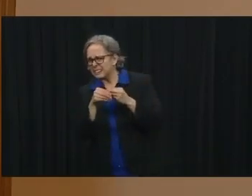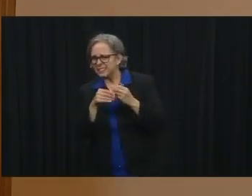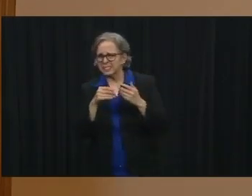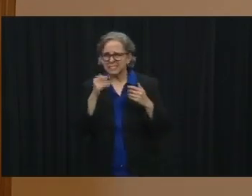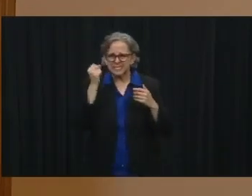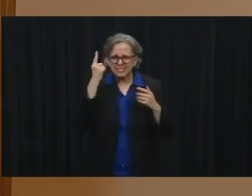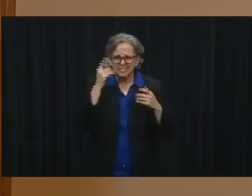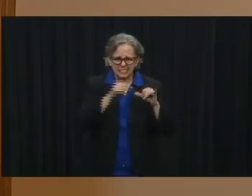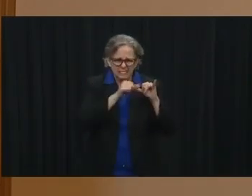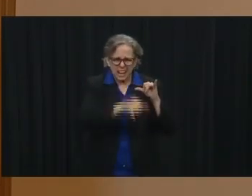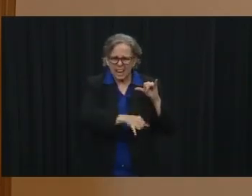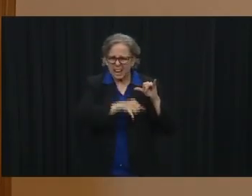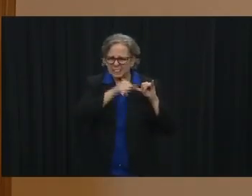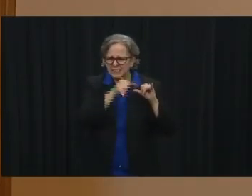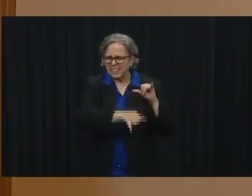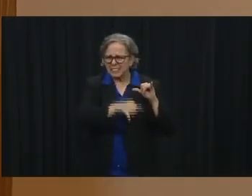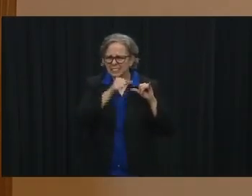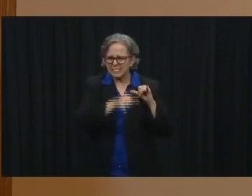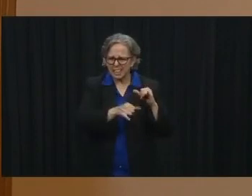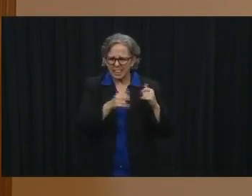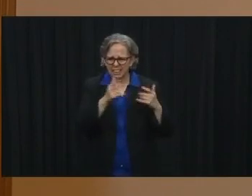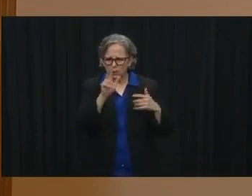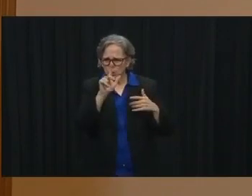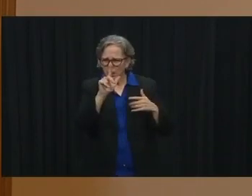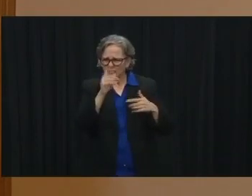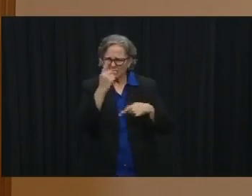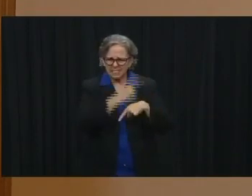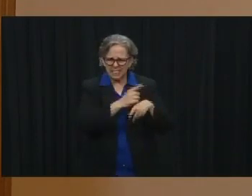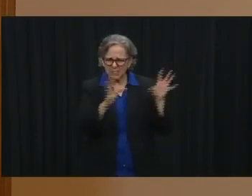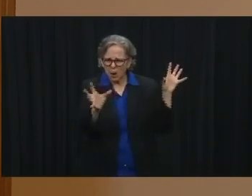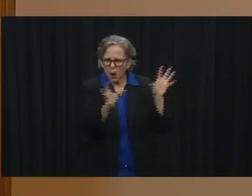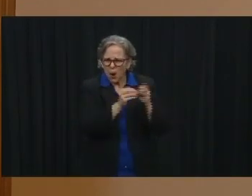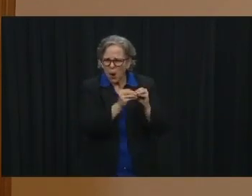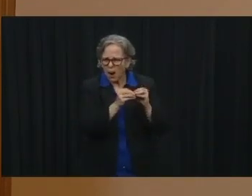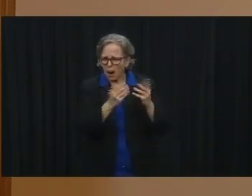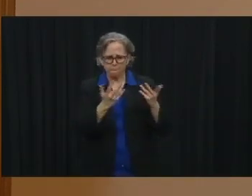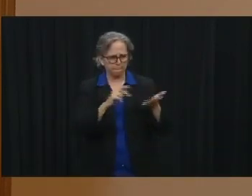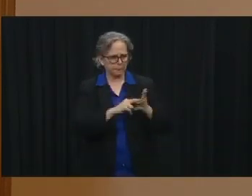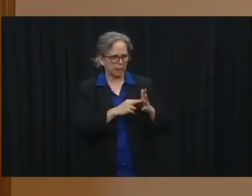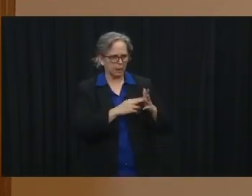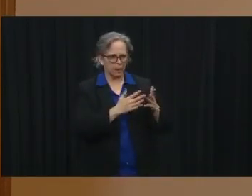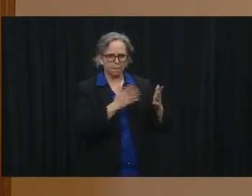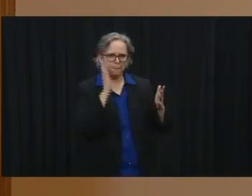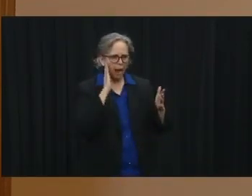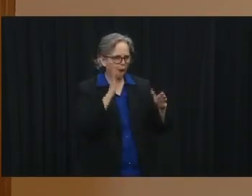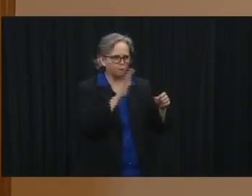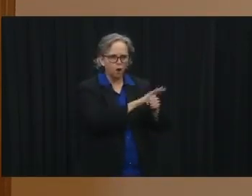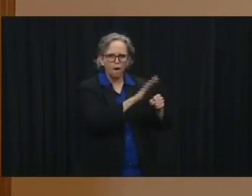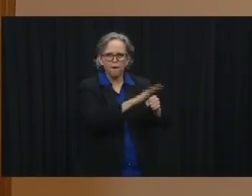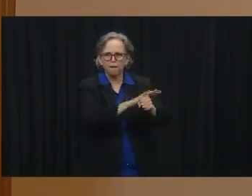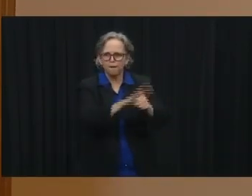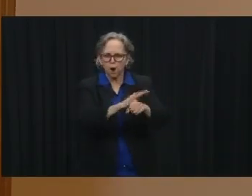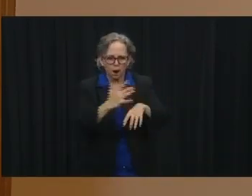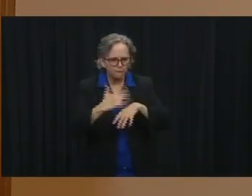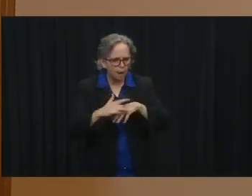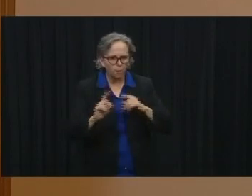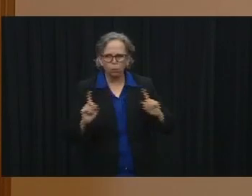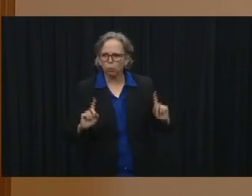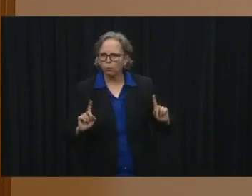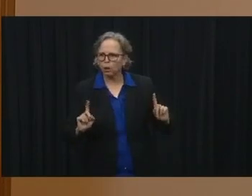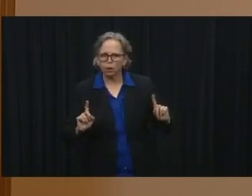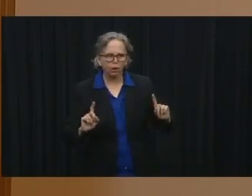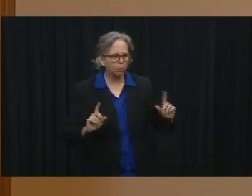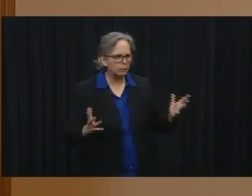capacity that we've never seen before in this country, and that folks are staying longer. And so that's why we know we really need to increase